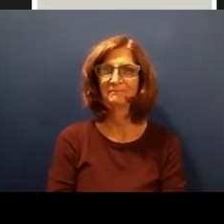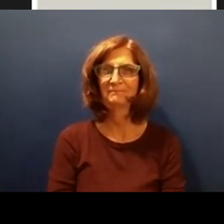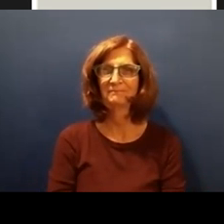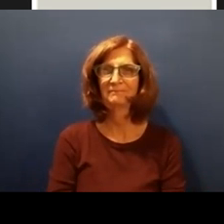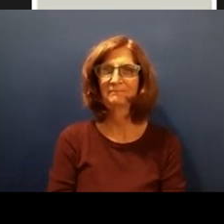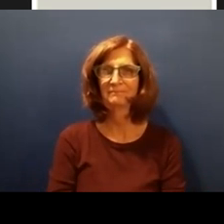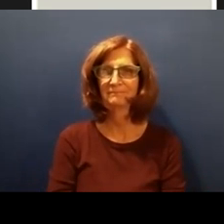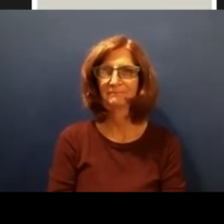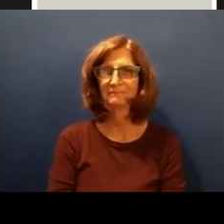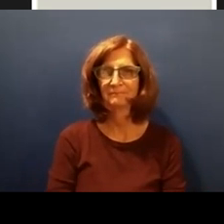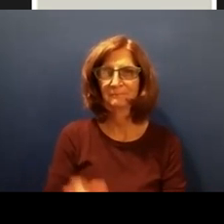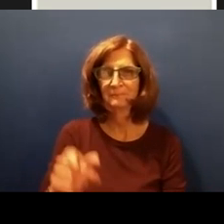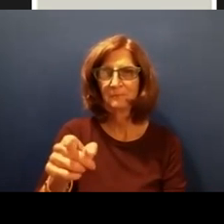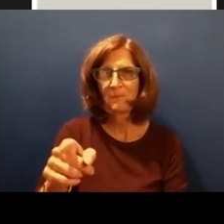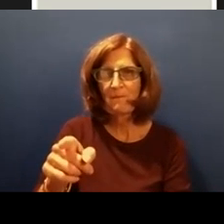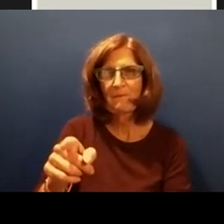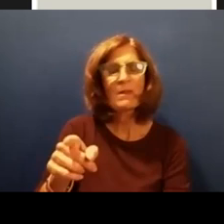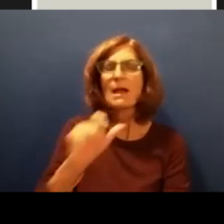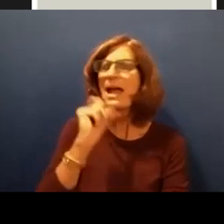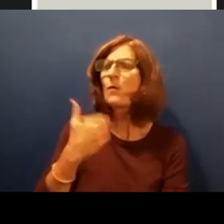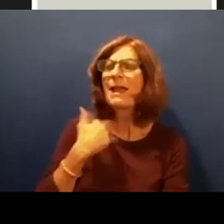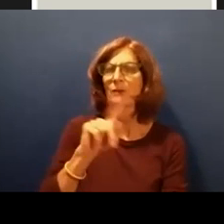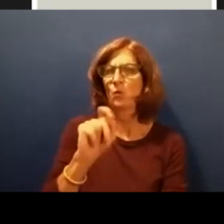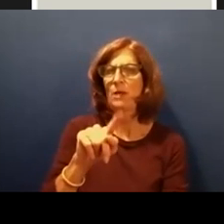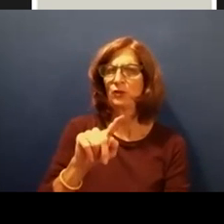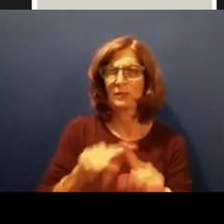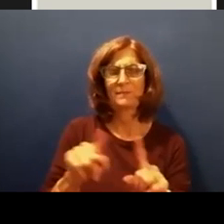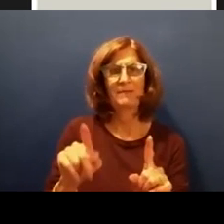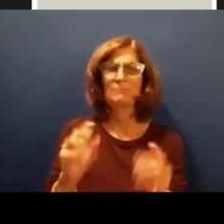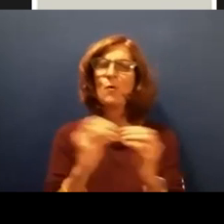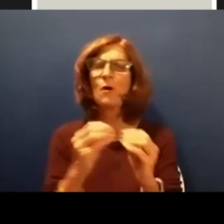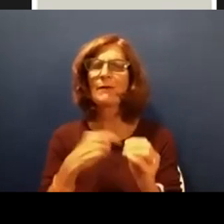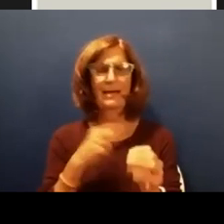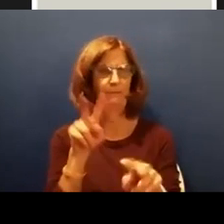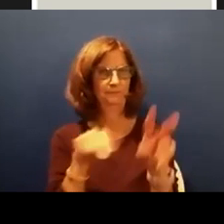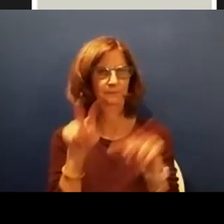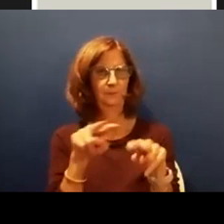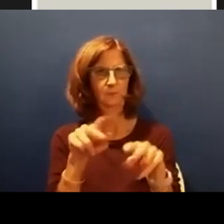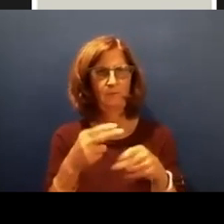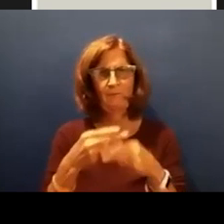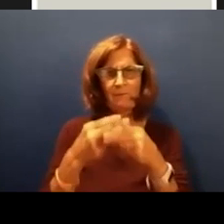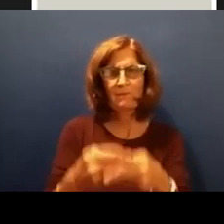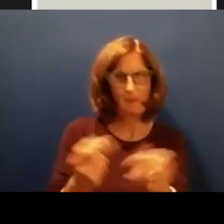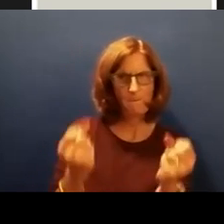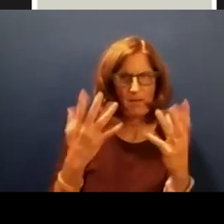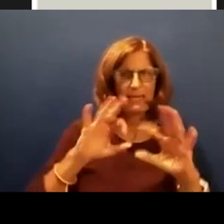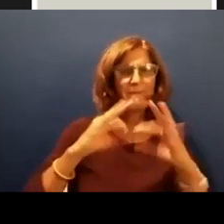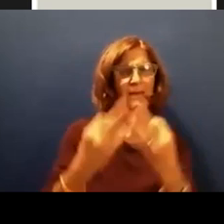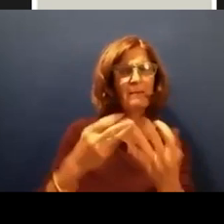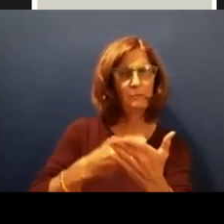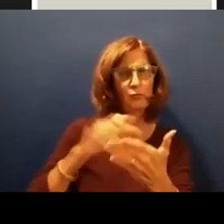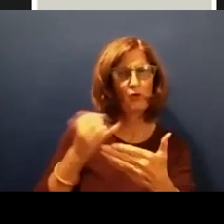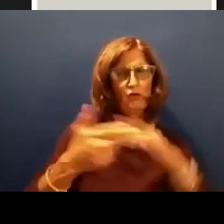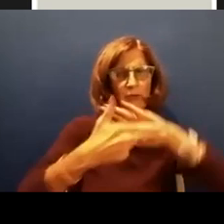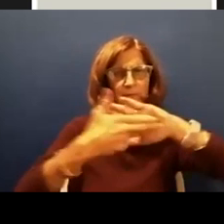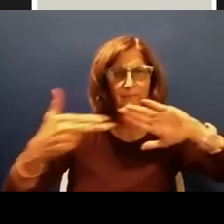So this isn't necessarily a question, but it's more of an observation. We're calling it a multi-family project, but